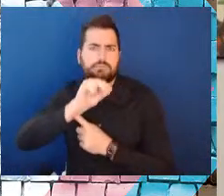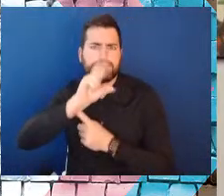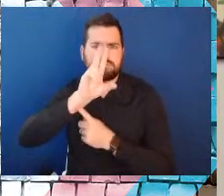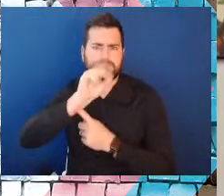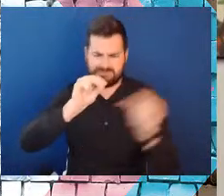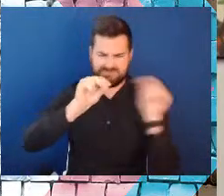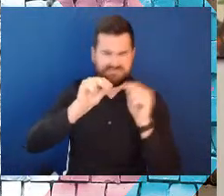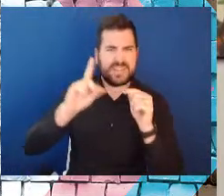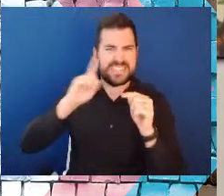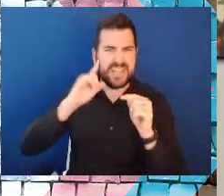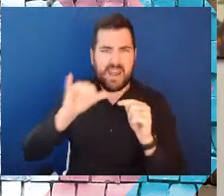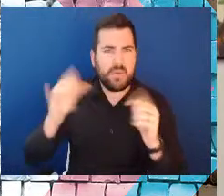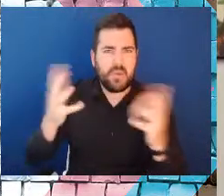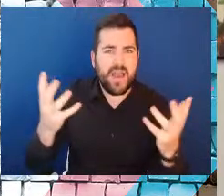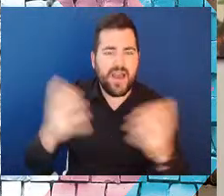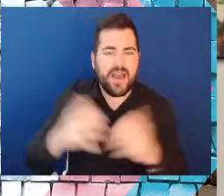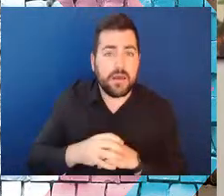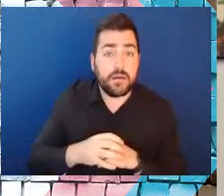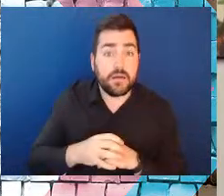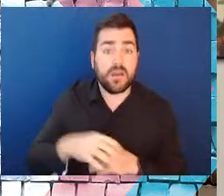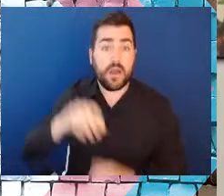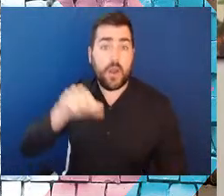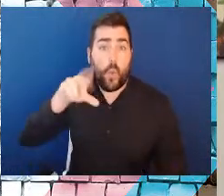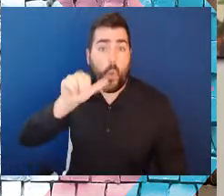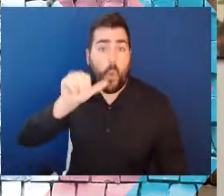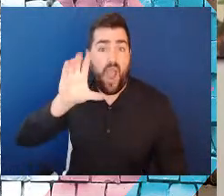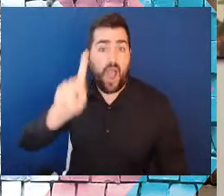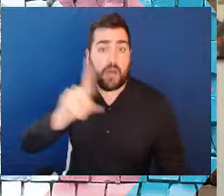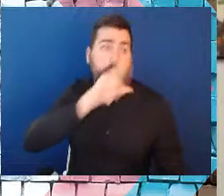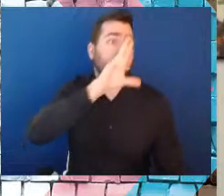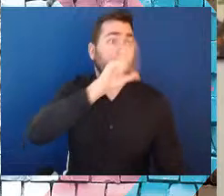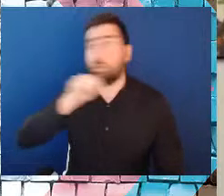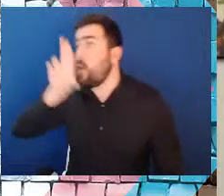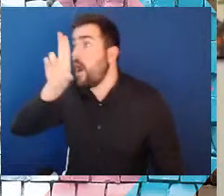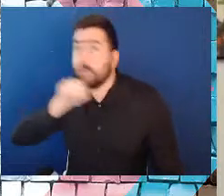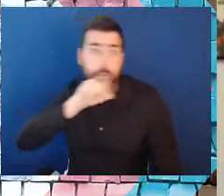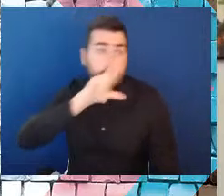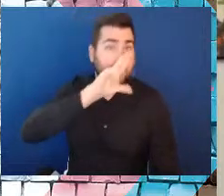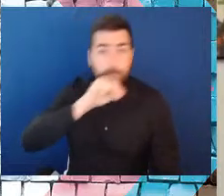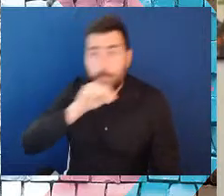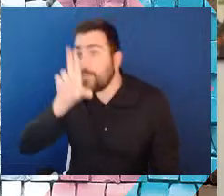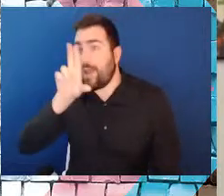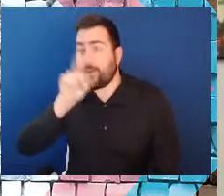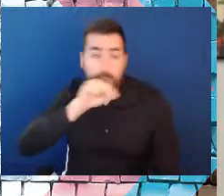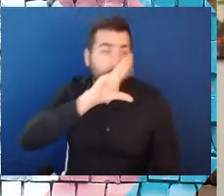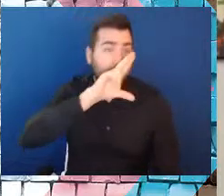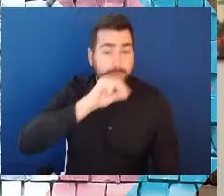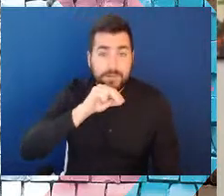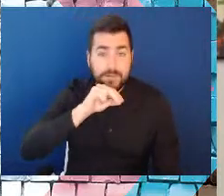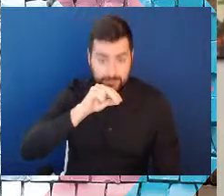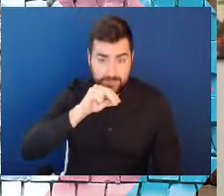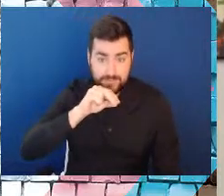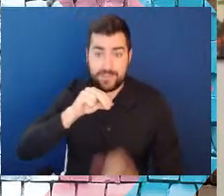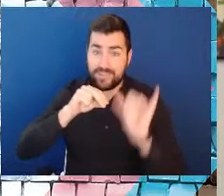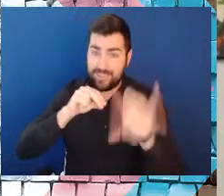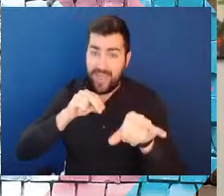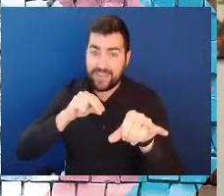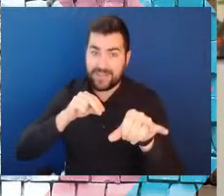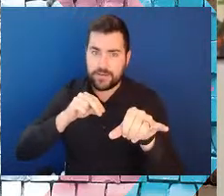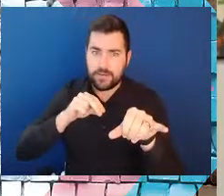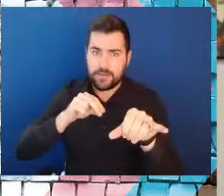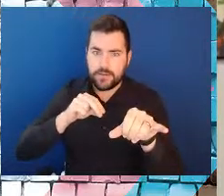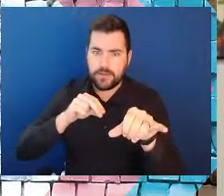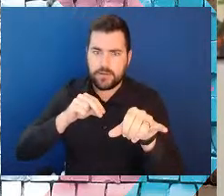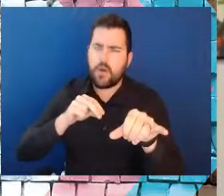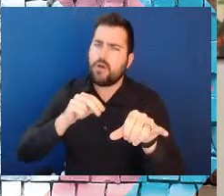a duck makes? I know, quack, quack, quack, quack, quack, quack, quack, quack, quack, quack, quack. Can I hear your quacks? Oh, that